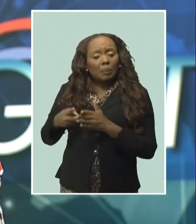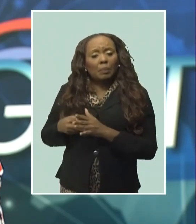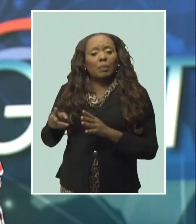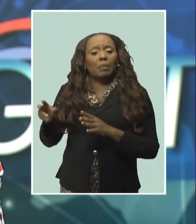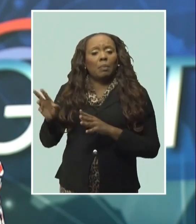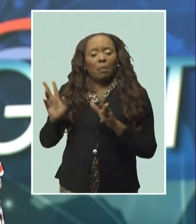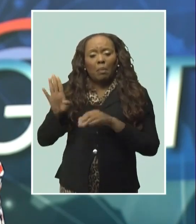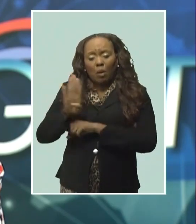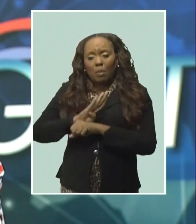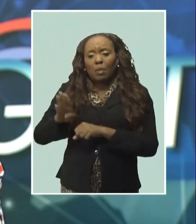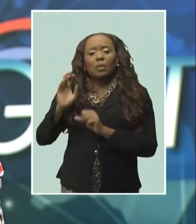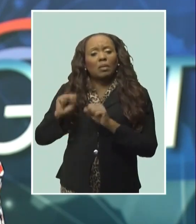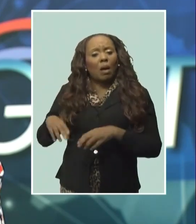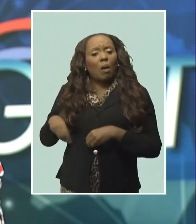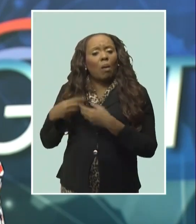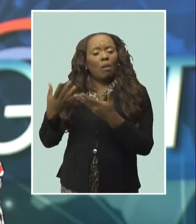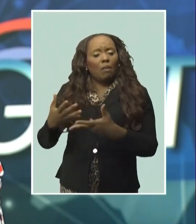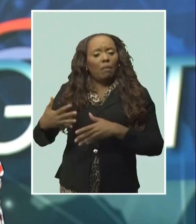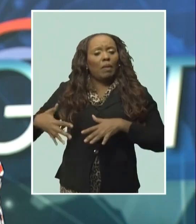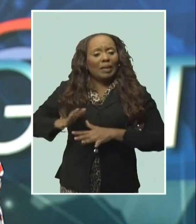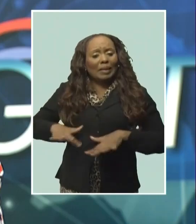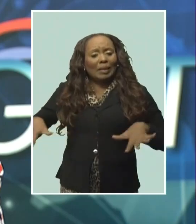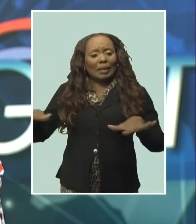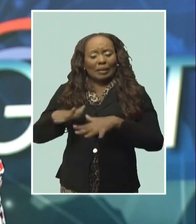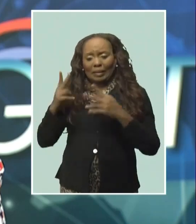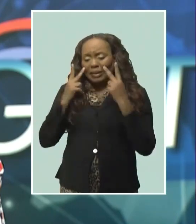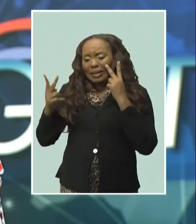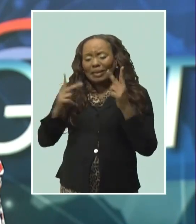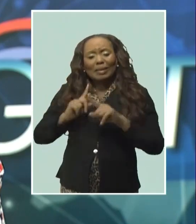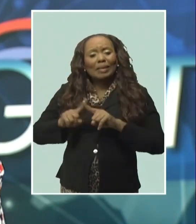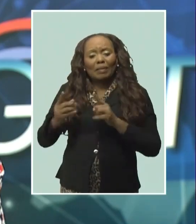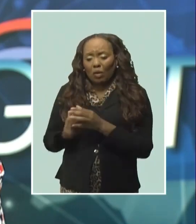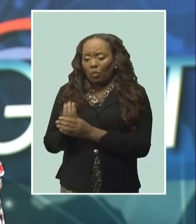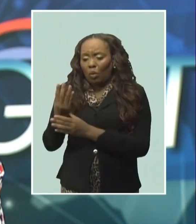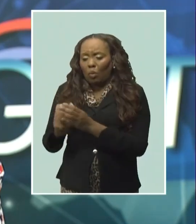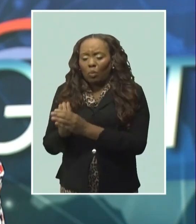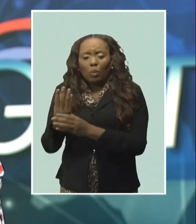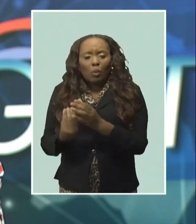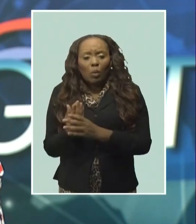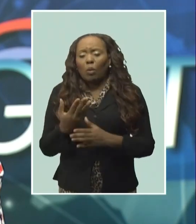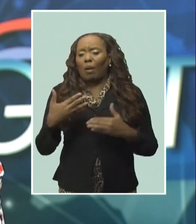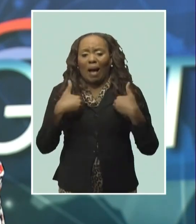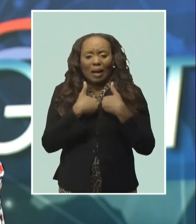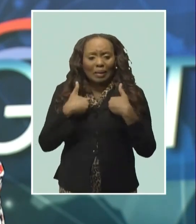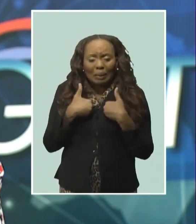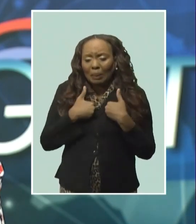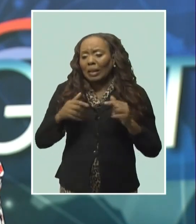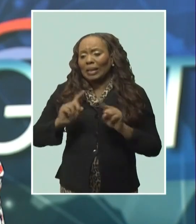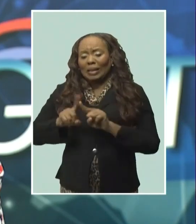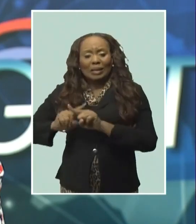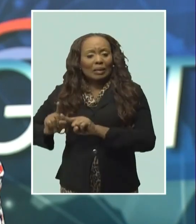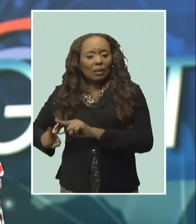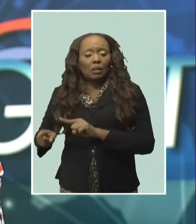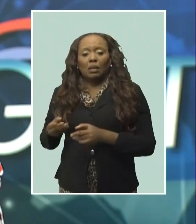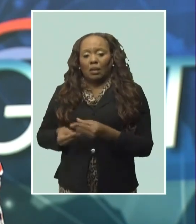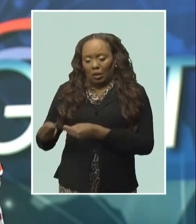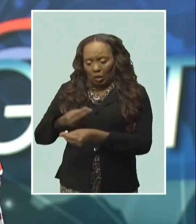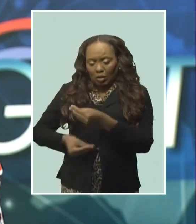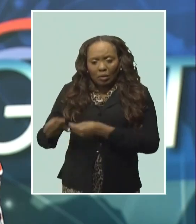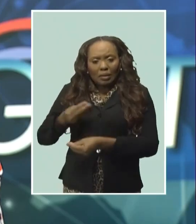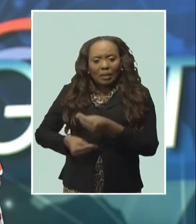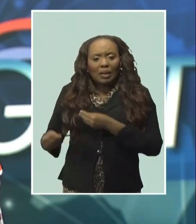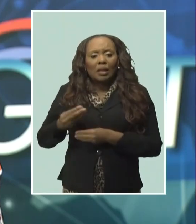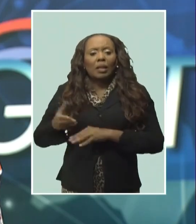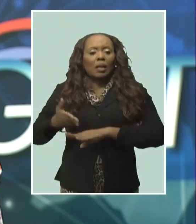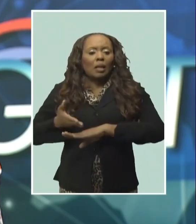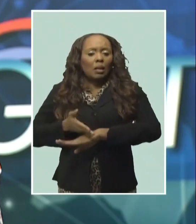country to see firsthand the different farming areas. Ambassador Clark says trade and other exchanges have been further boosted with